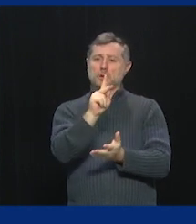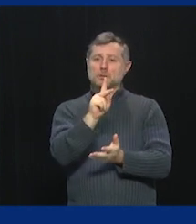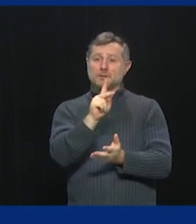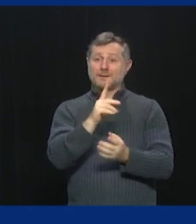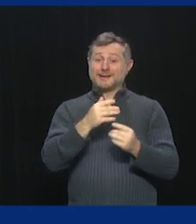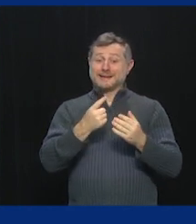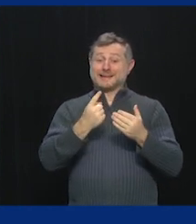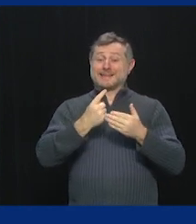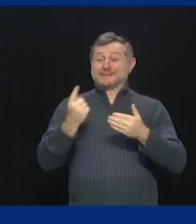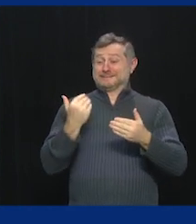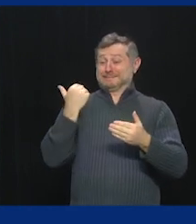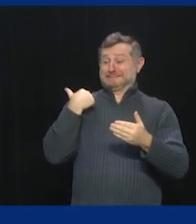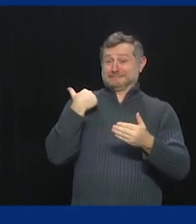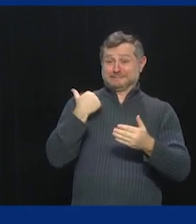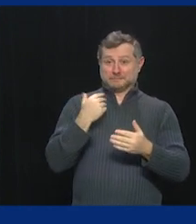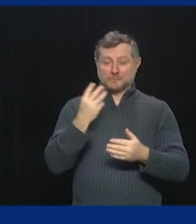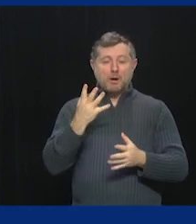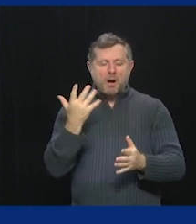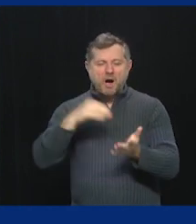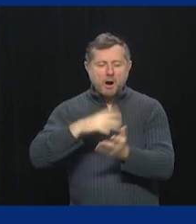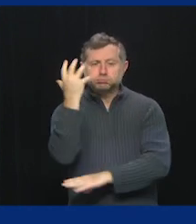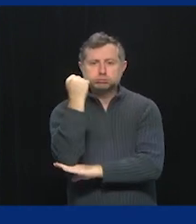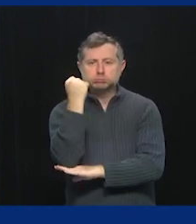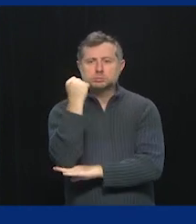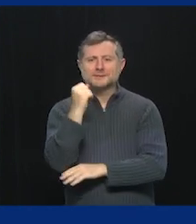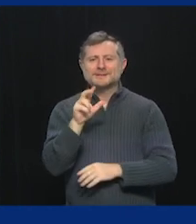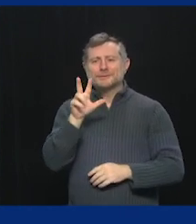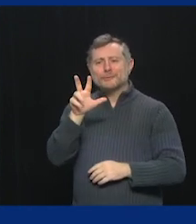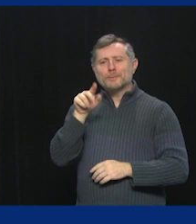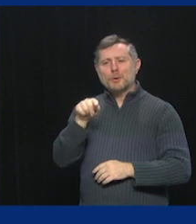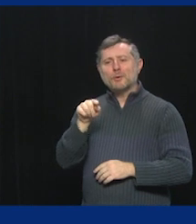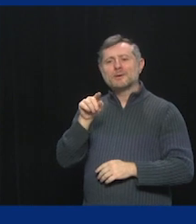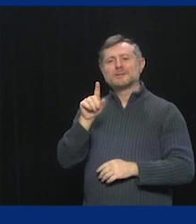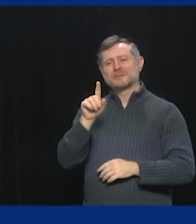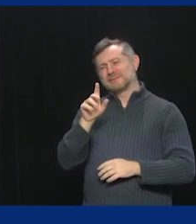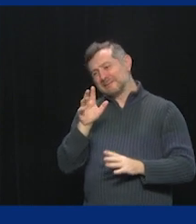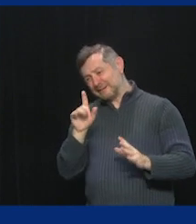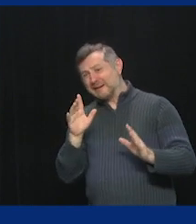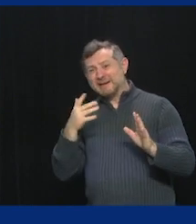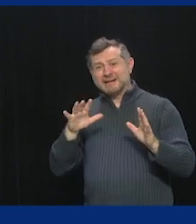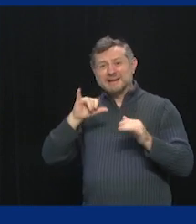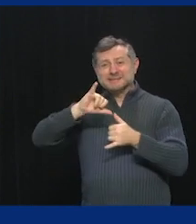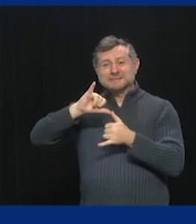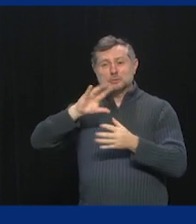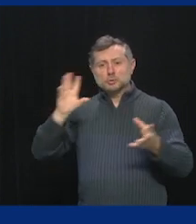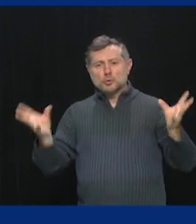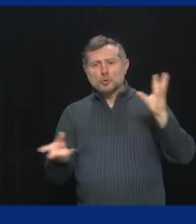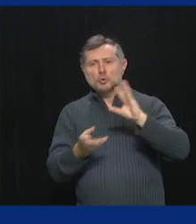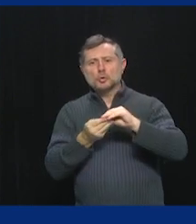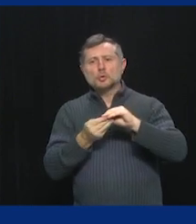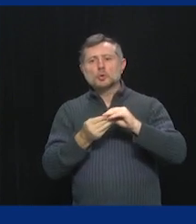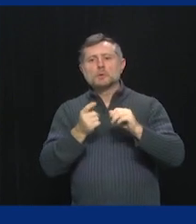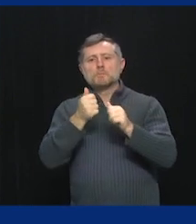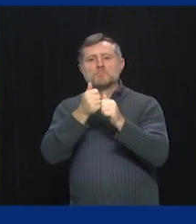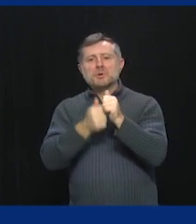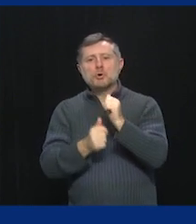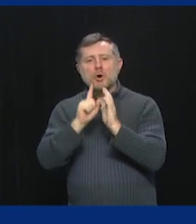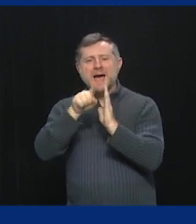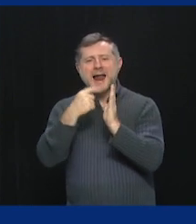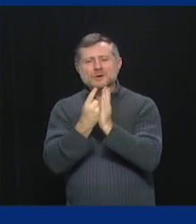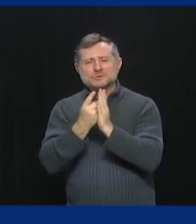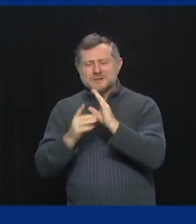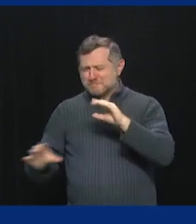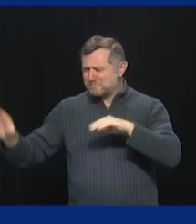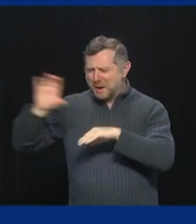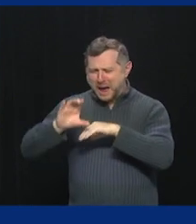over 3.1 inches. This is per hour, my friends. This is not overnight. This is not over day. This was per hour. And that led to a